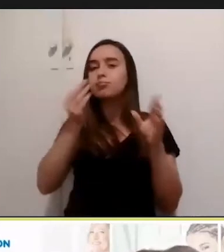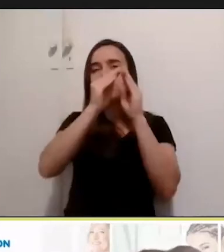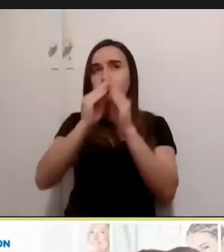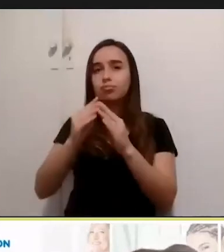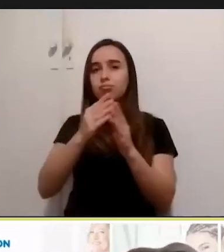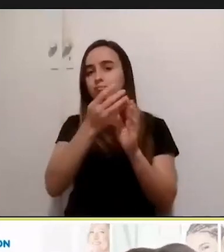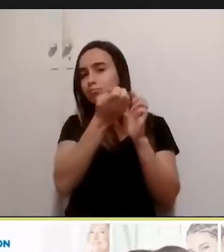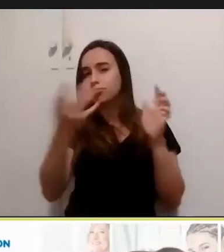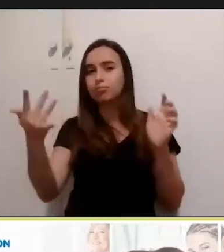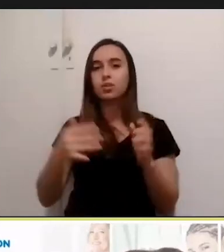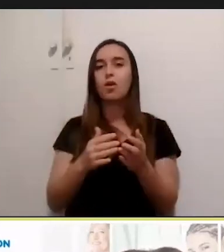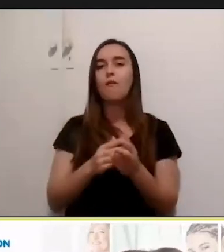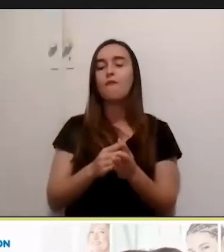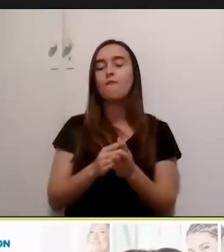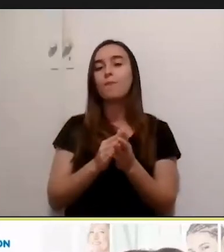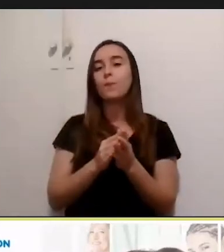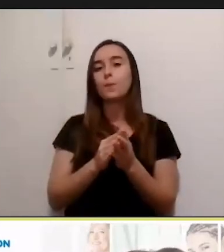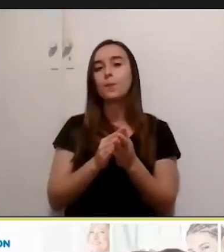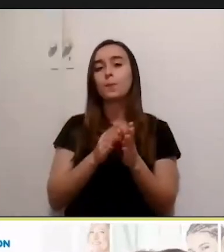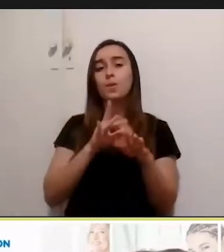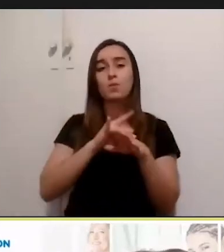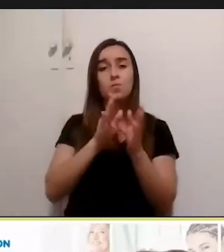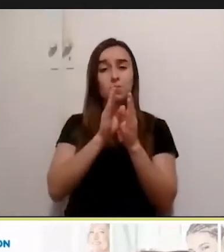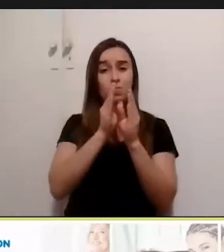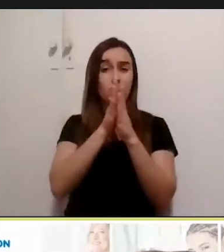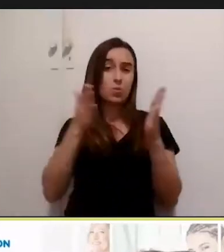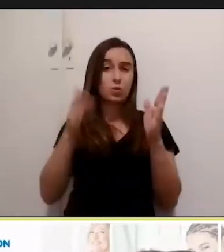going to emerge in